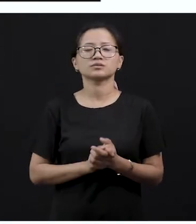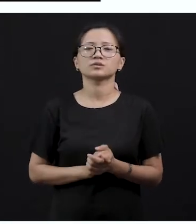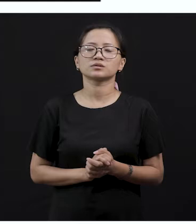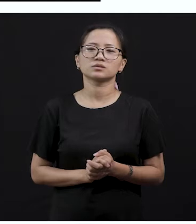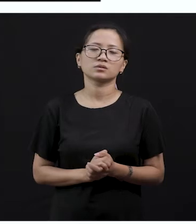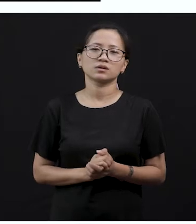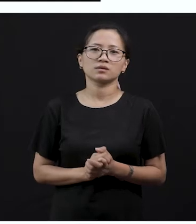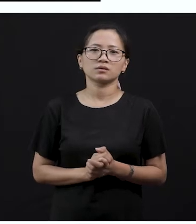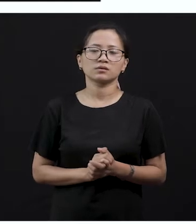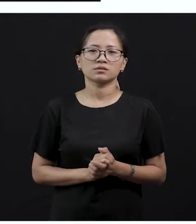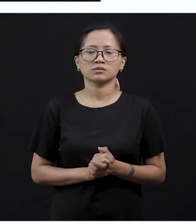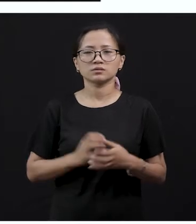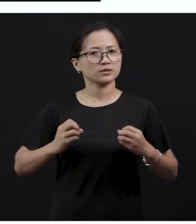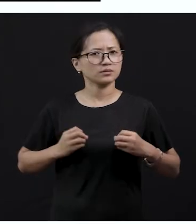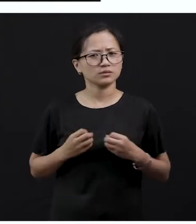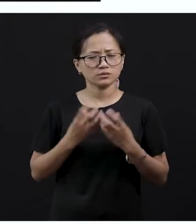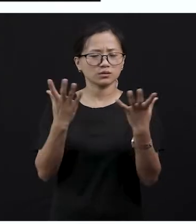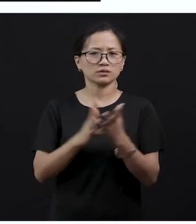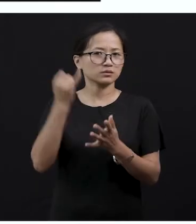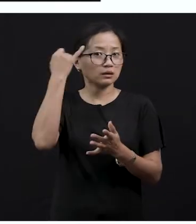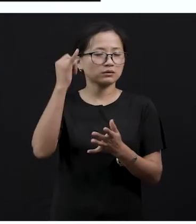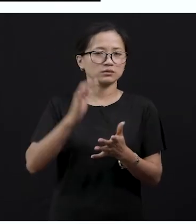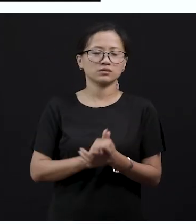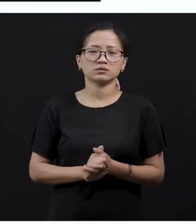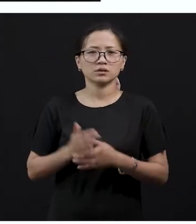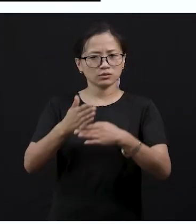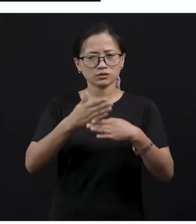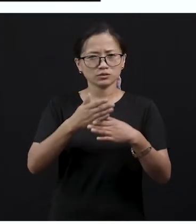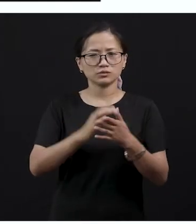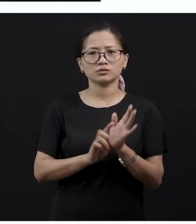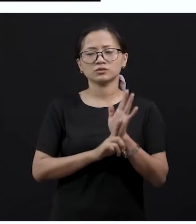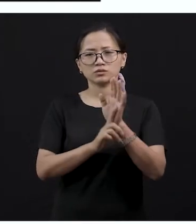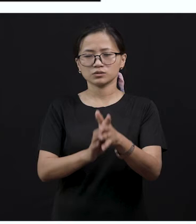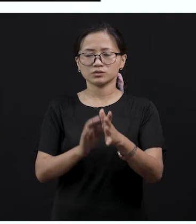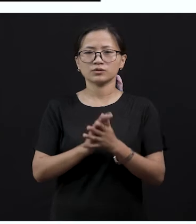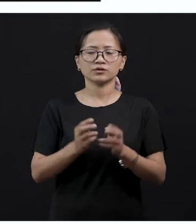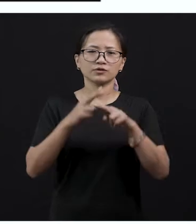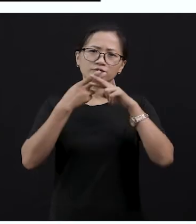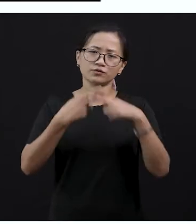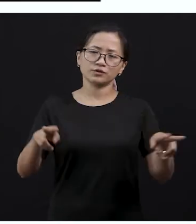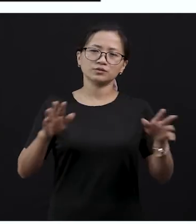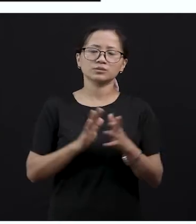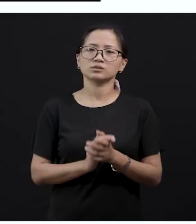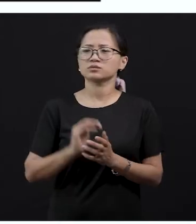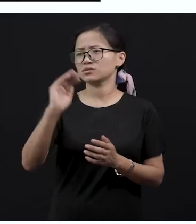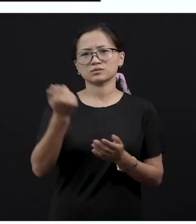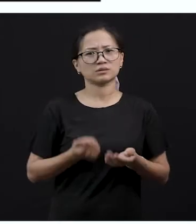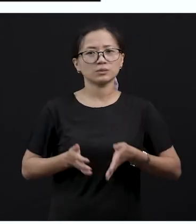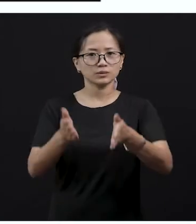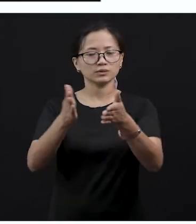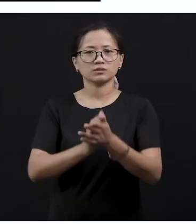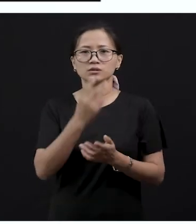Women can also express their ideas, they can also show freedom in some ways. So,